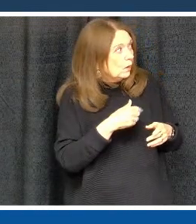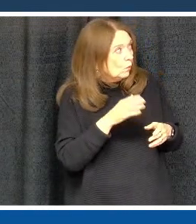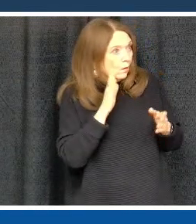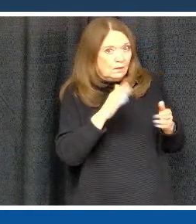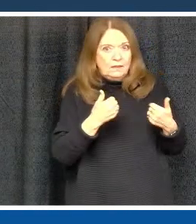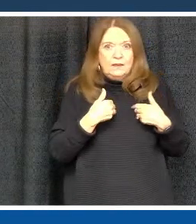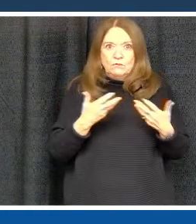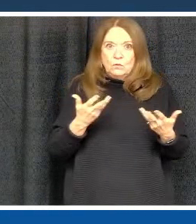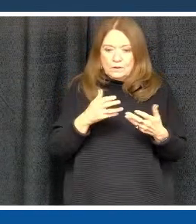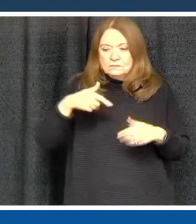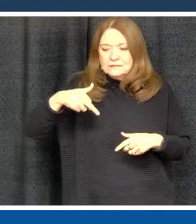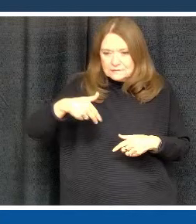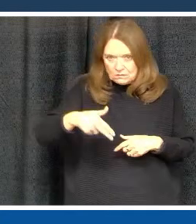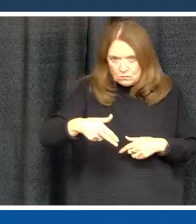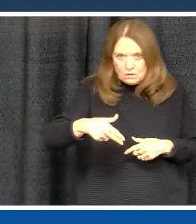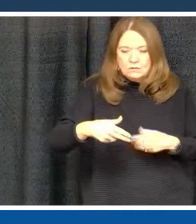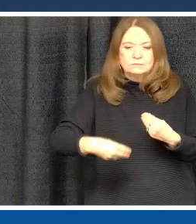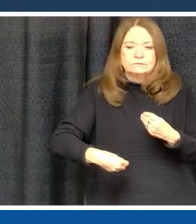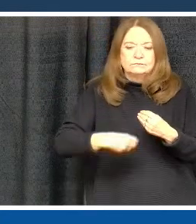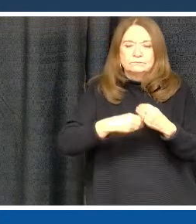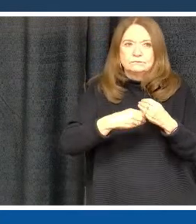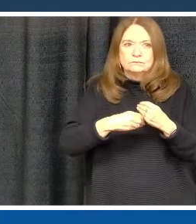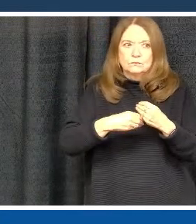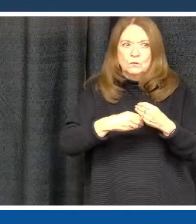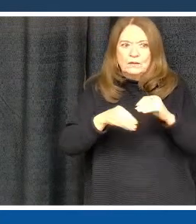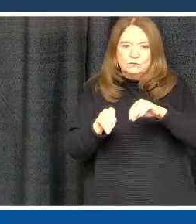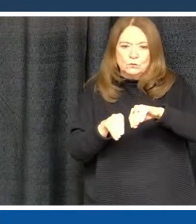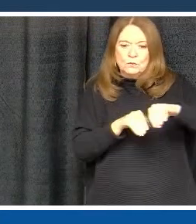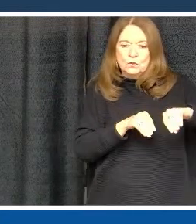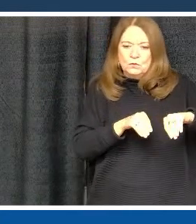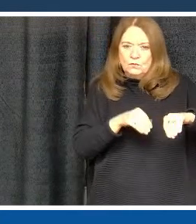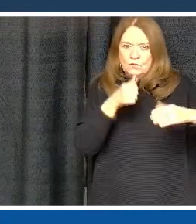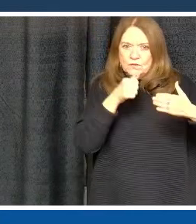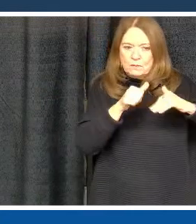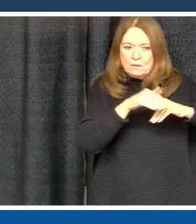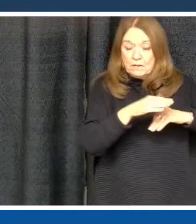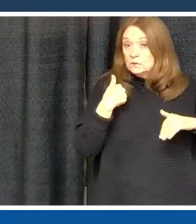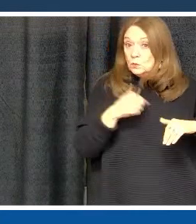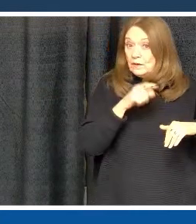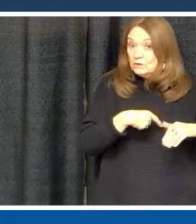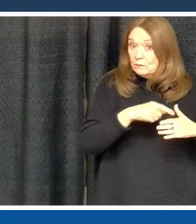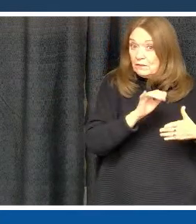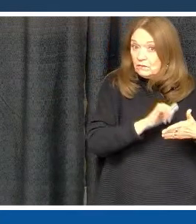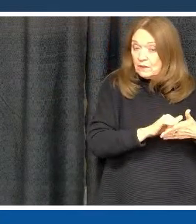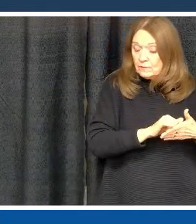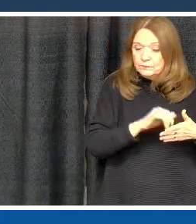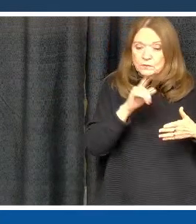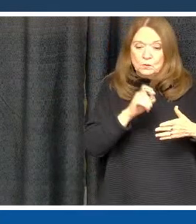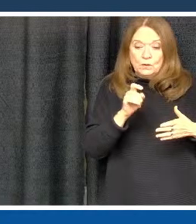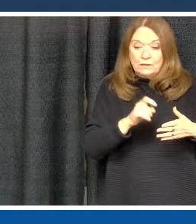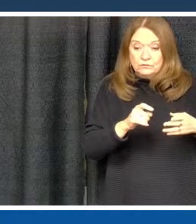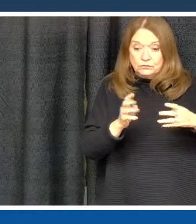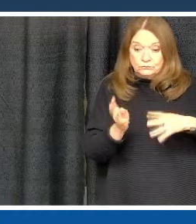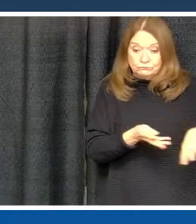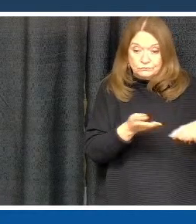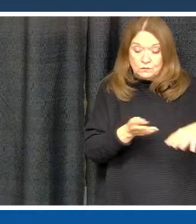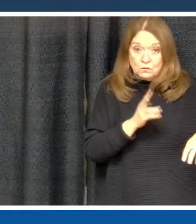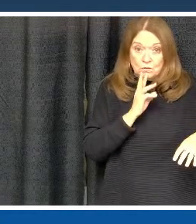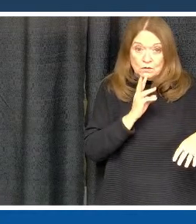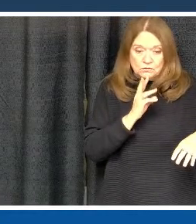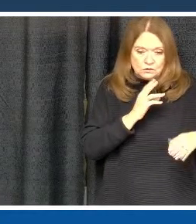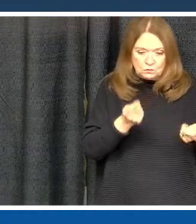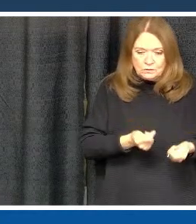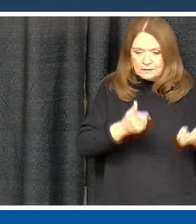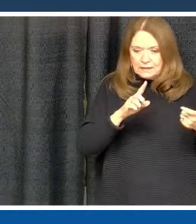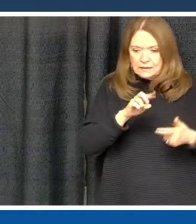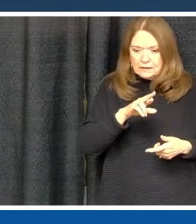sidewalk, but now we've got to move a mailbox. We have to pay for that. We've got to convey this water. So we're tearing out the driveway, we're tearing out